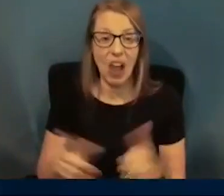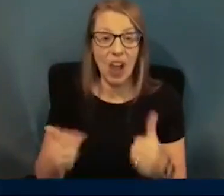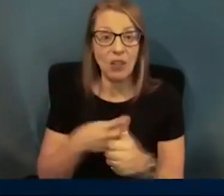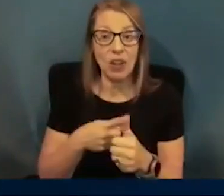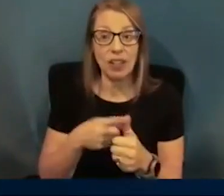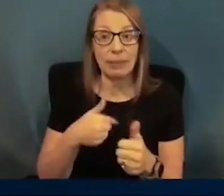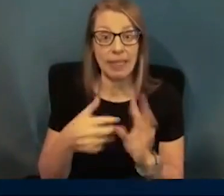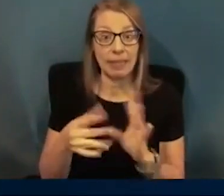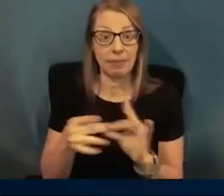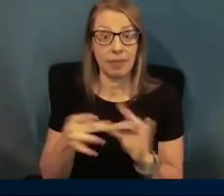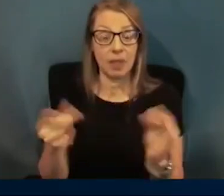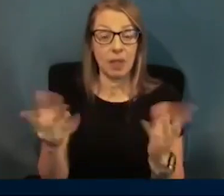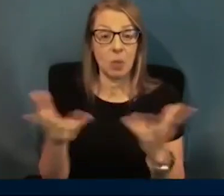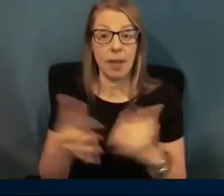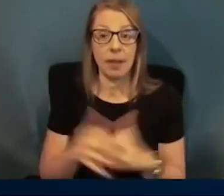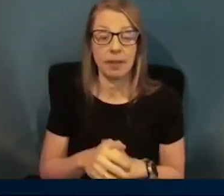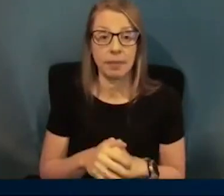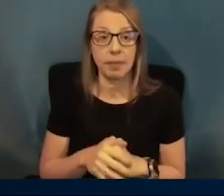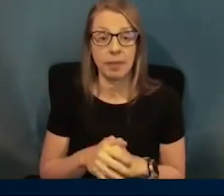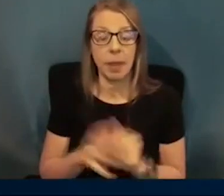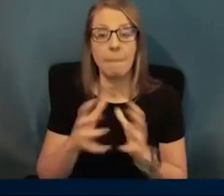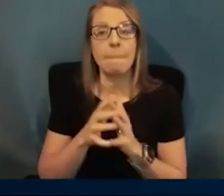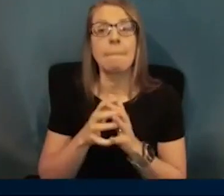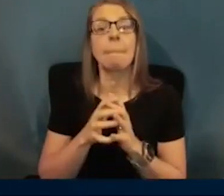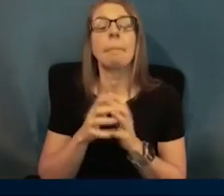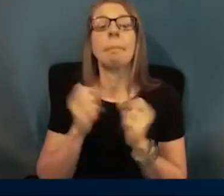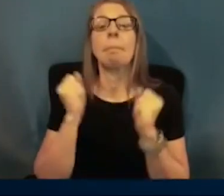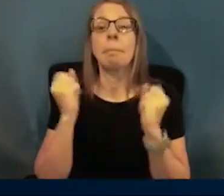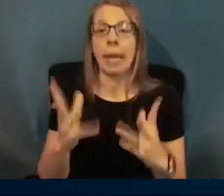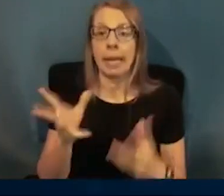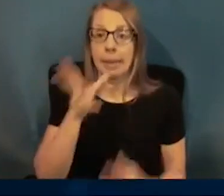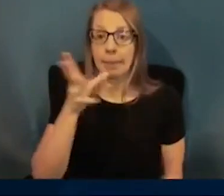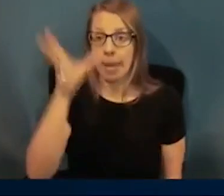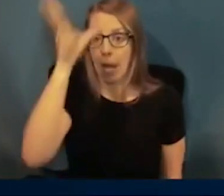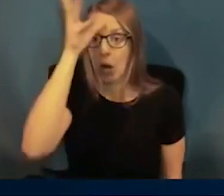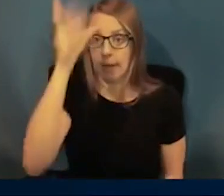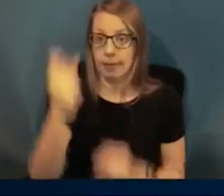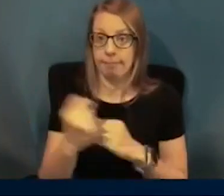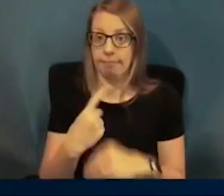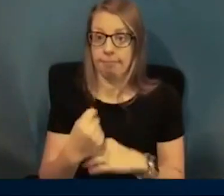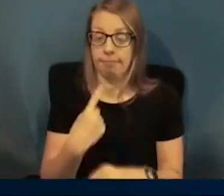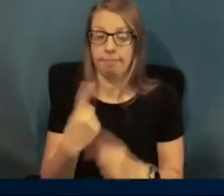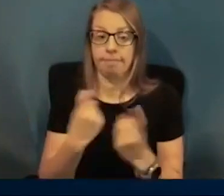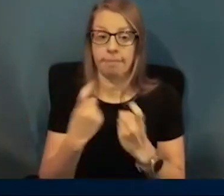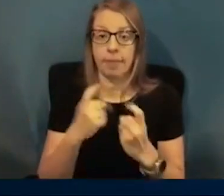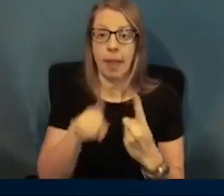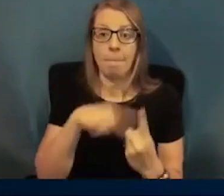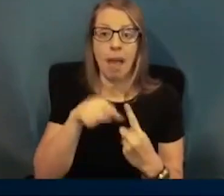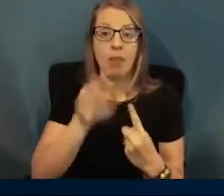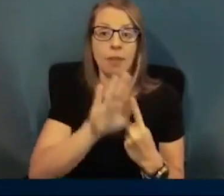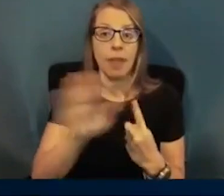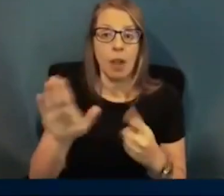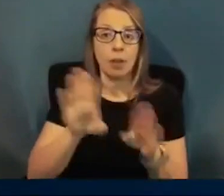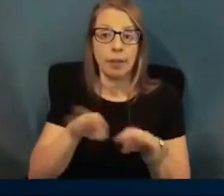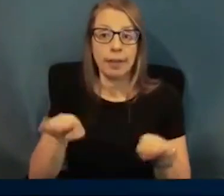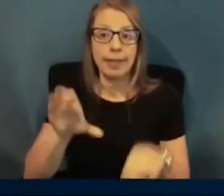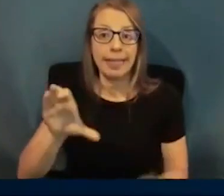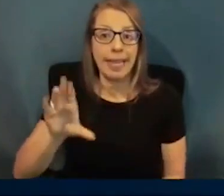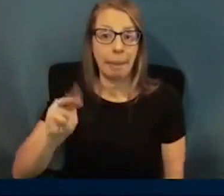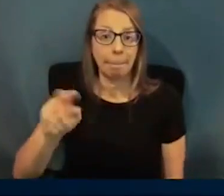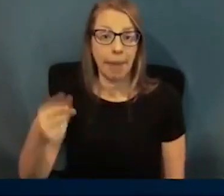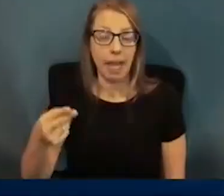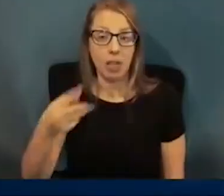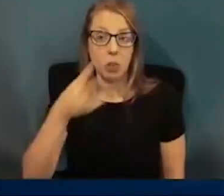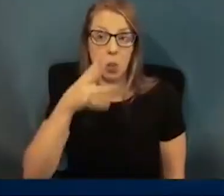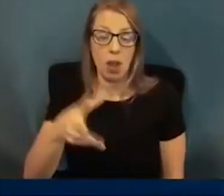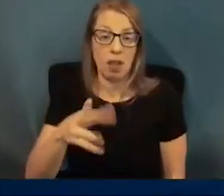is we have a lot of parents that are on the line, and they're asking about questions about their kids and if Children's Mercy is going to come back on.